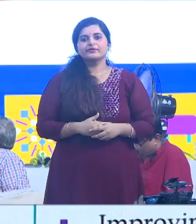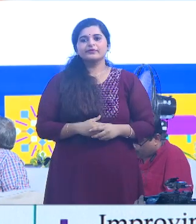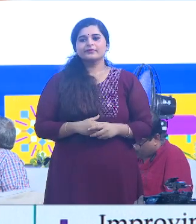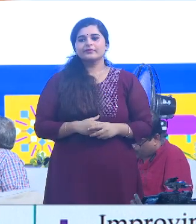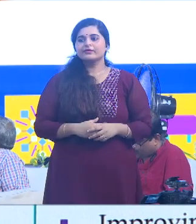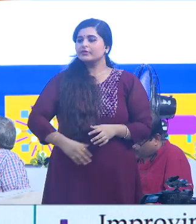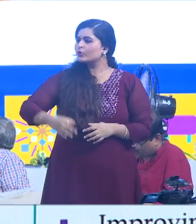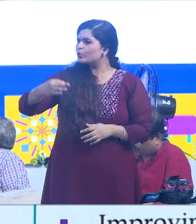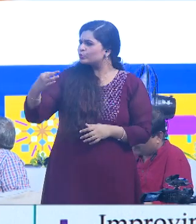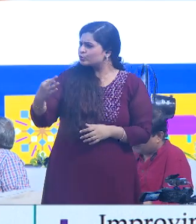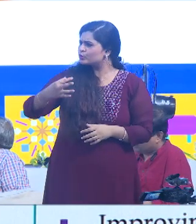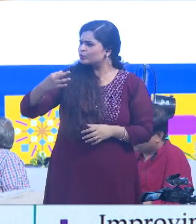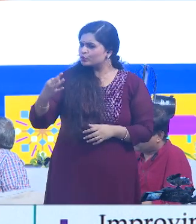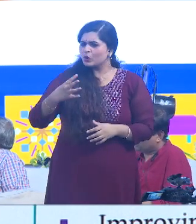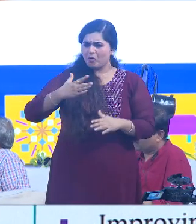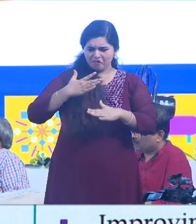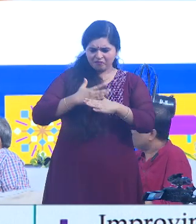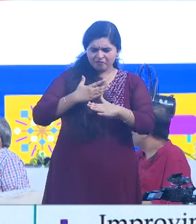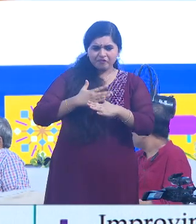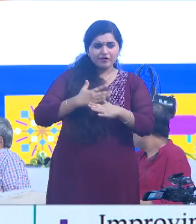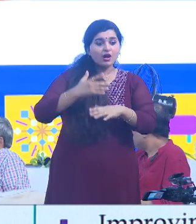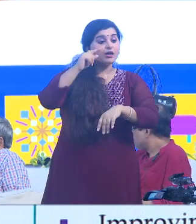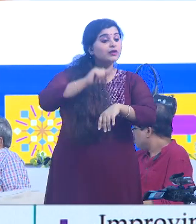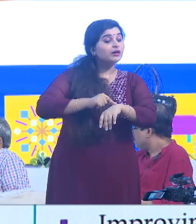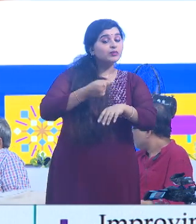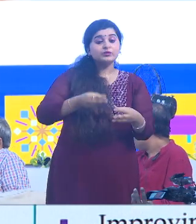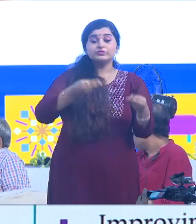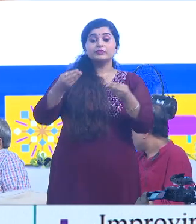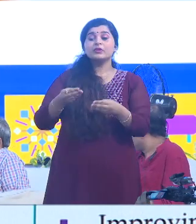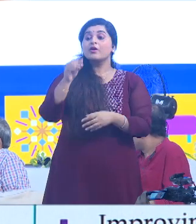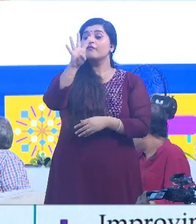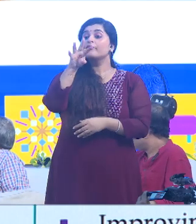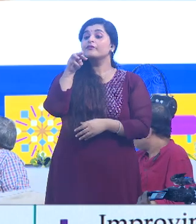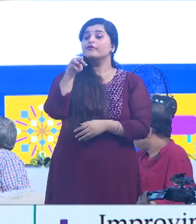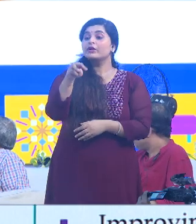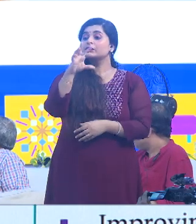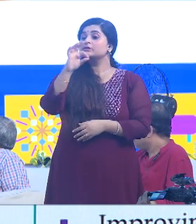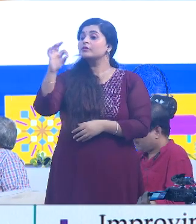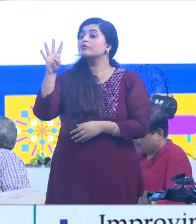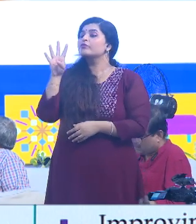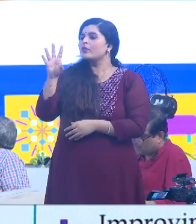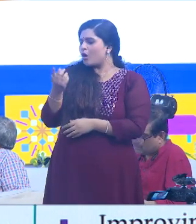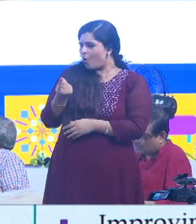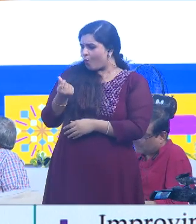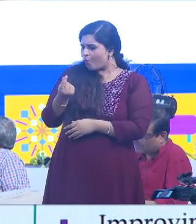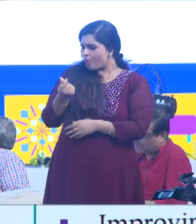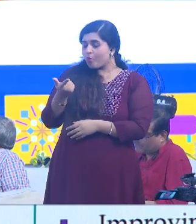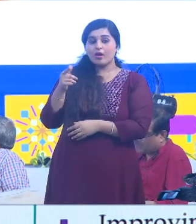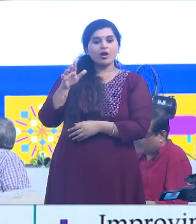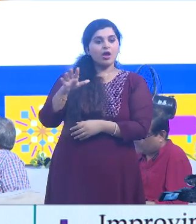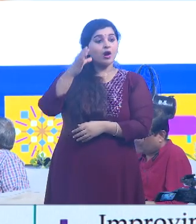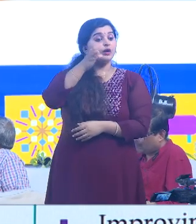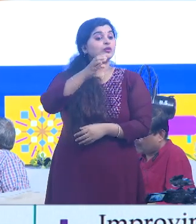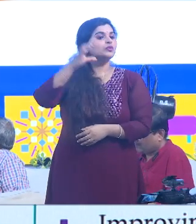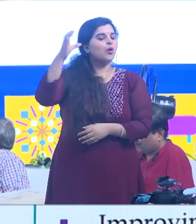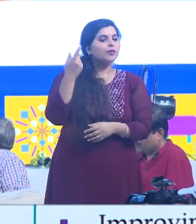New posts are created. KIFBI support of around 4,000 crore rupees has already been pumped into the health sector.